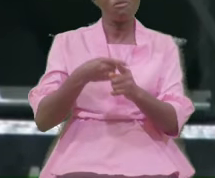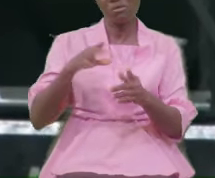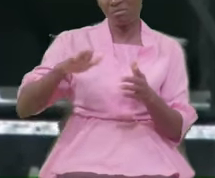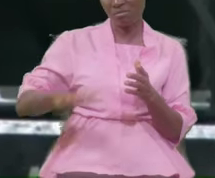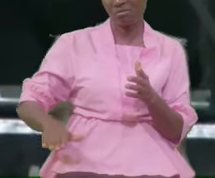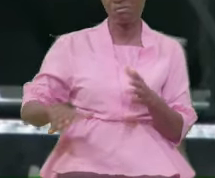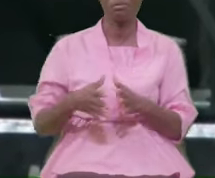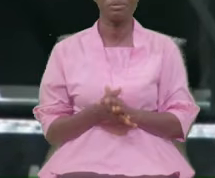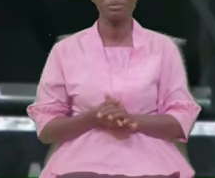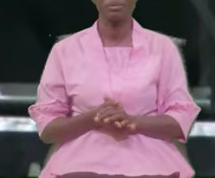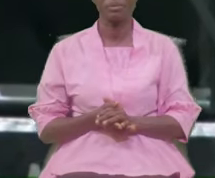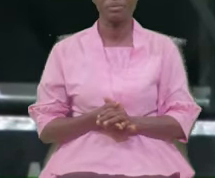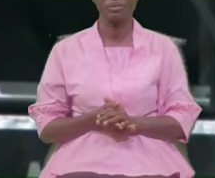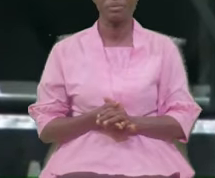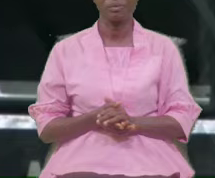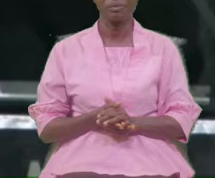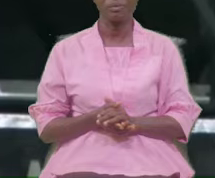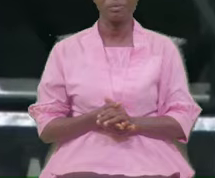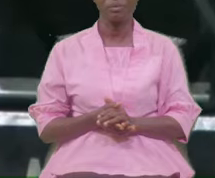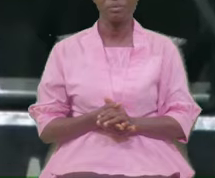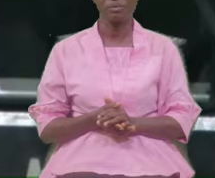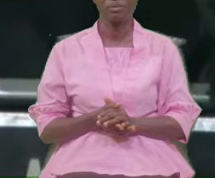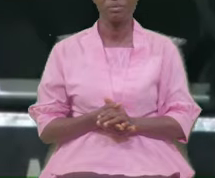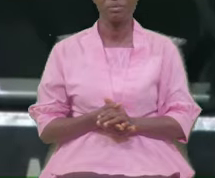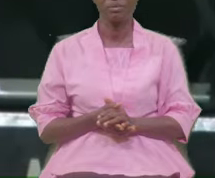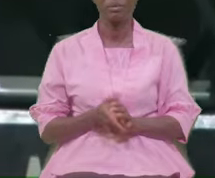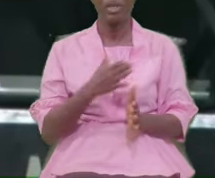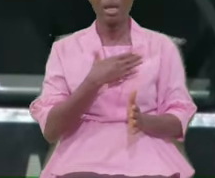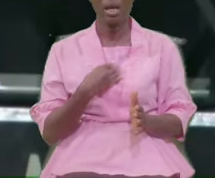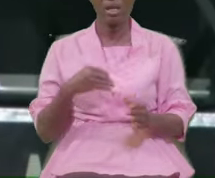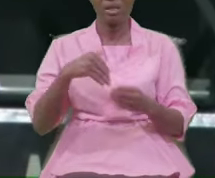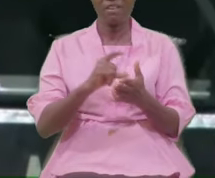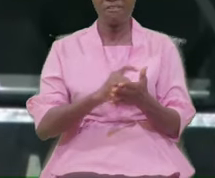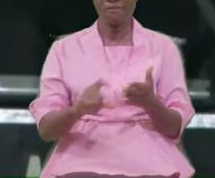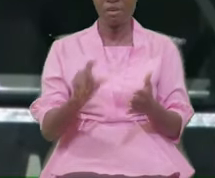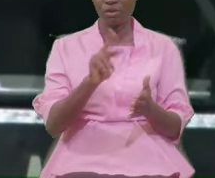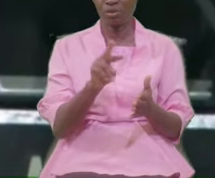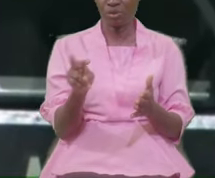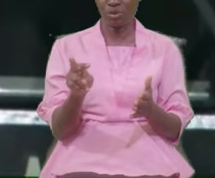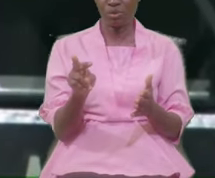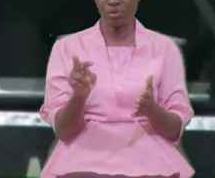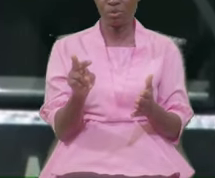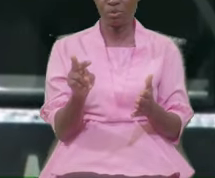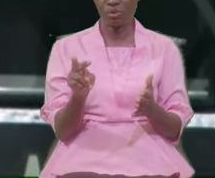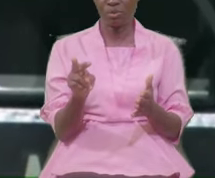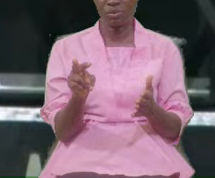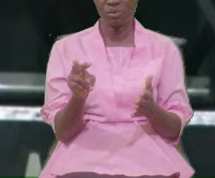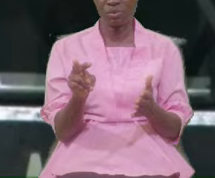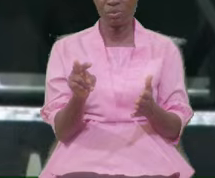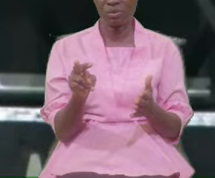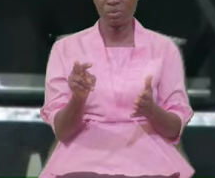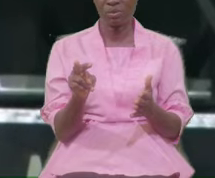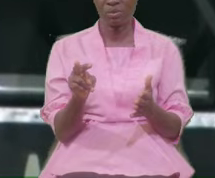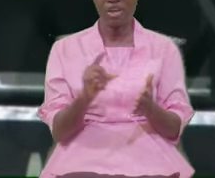child ni and 22 sa 22 in